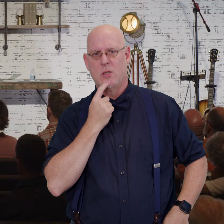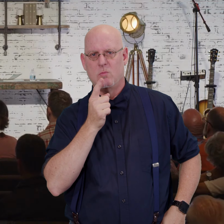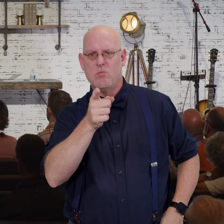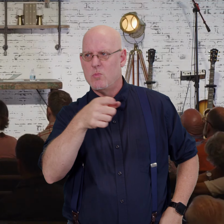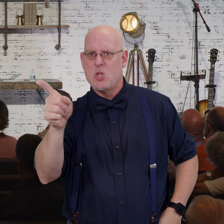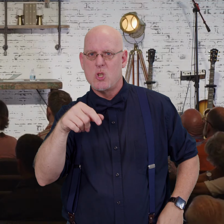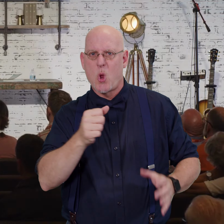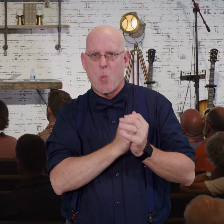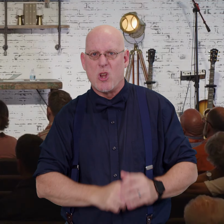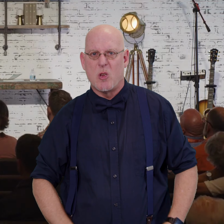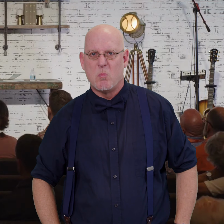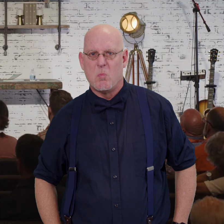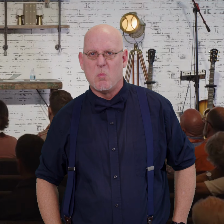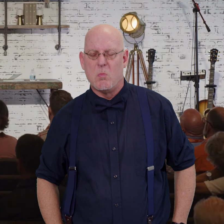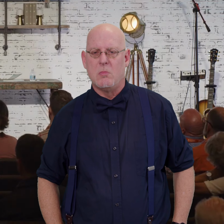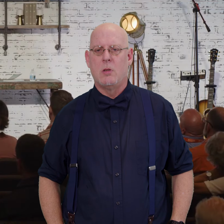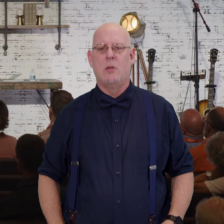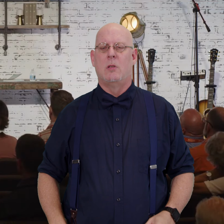said, worship.